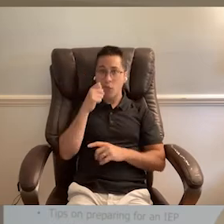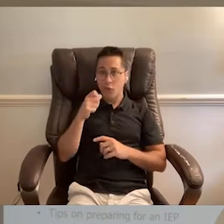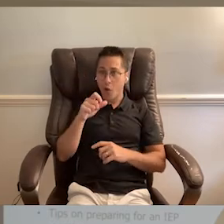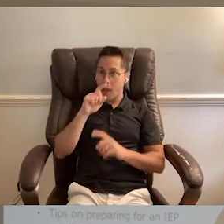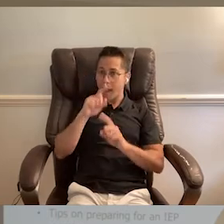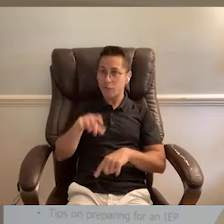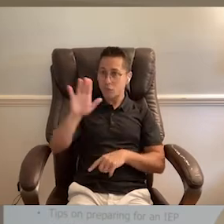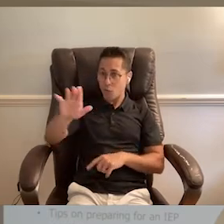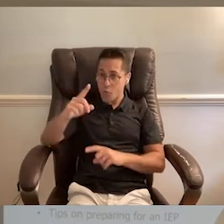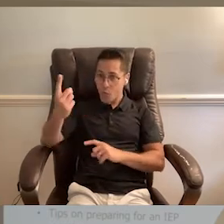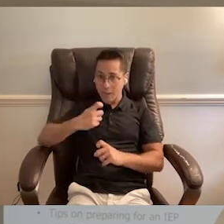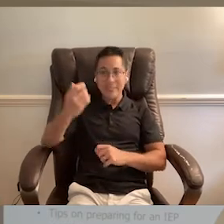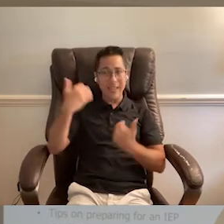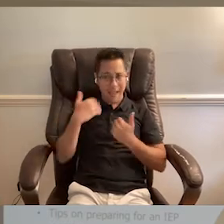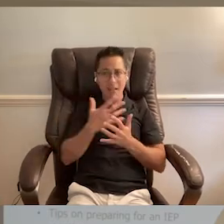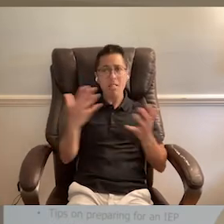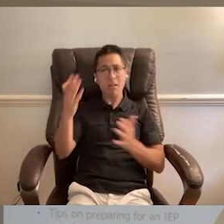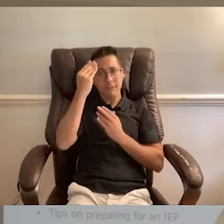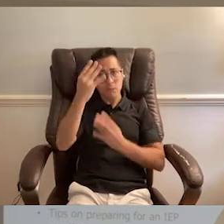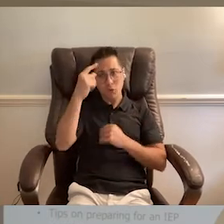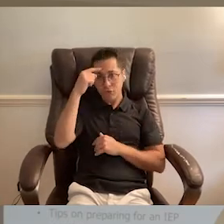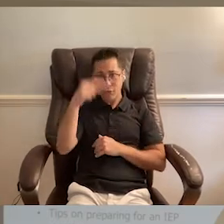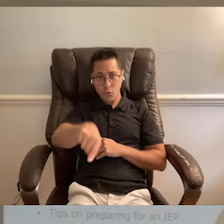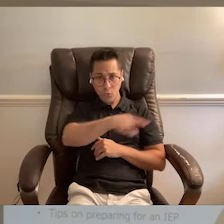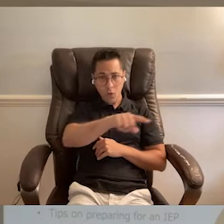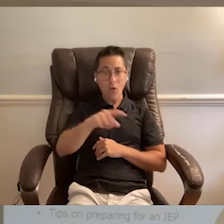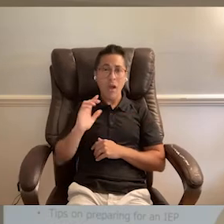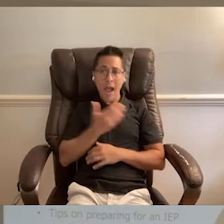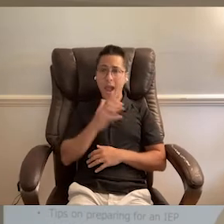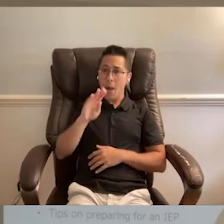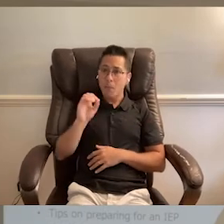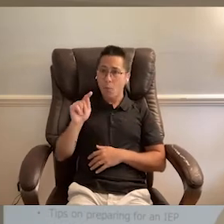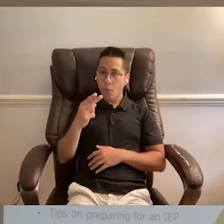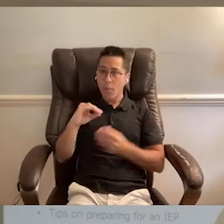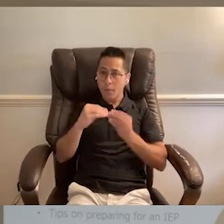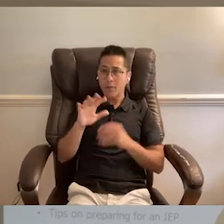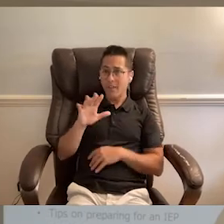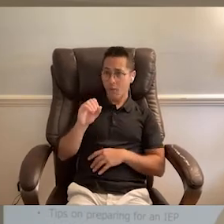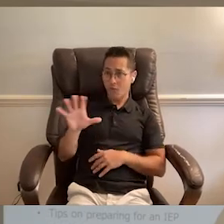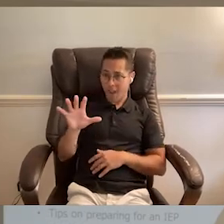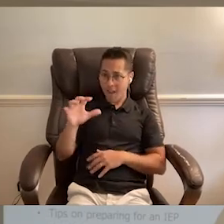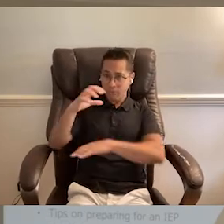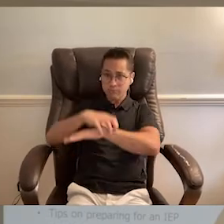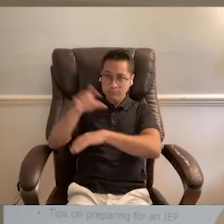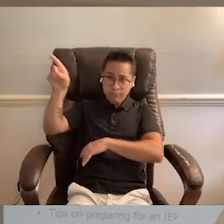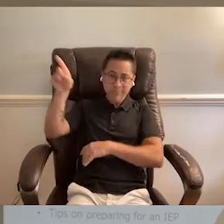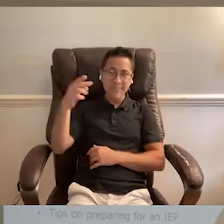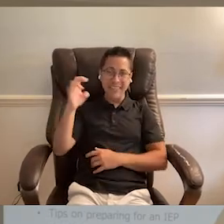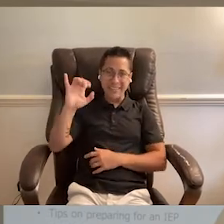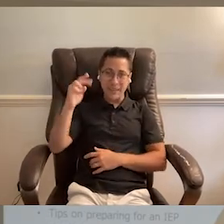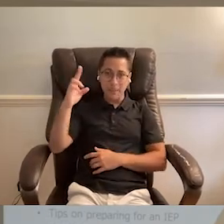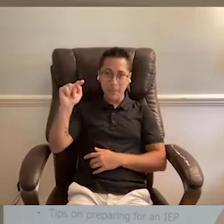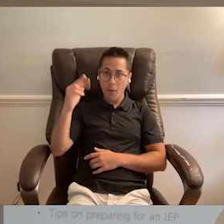lot of information for you, our booth number is 505. In the exhibit hall, there's people to answer